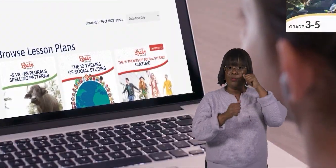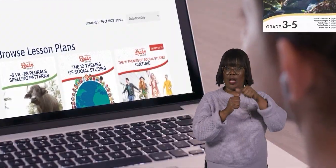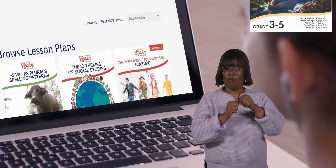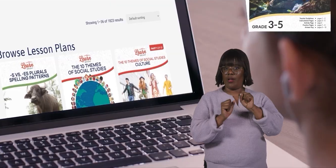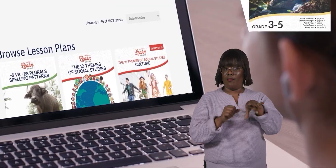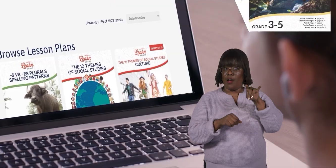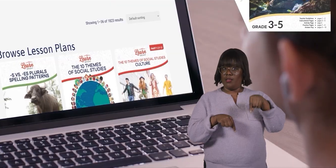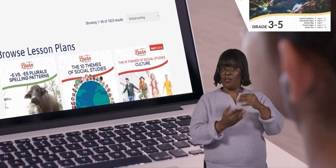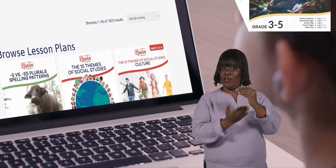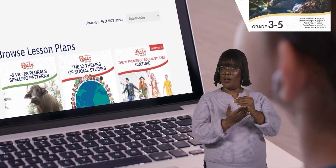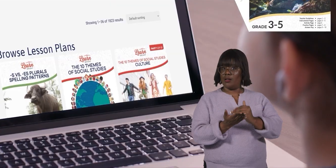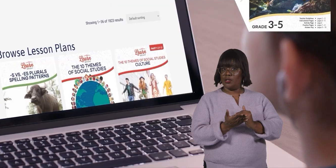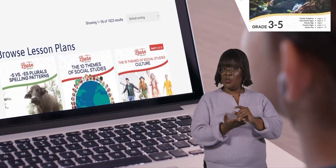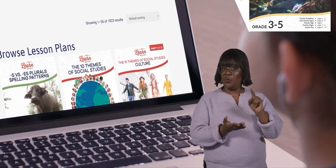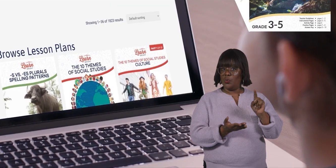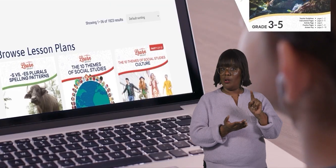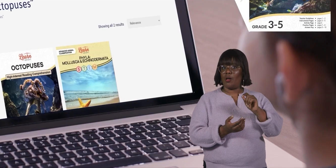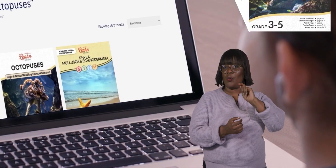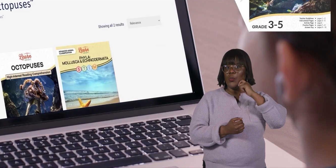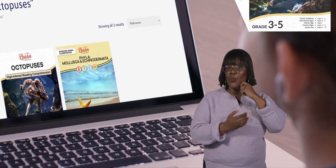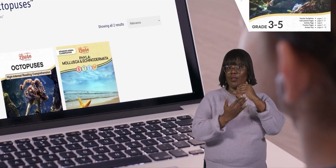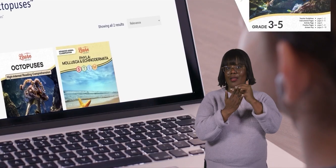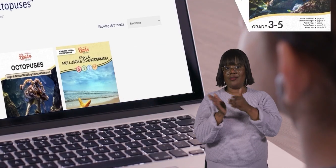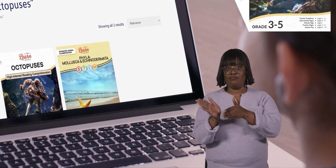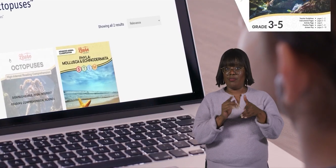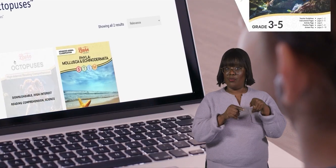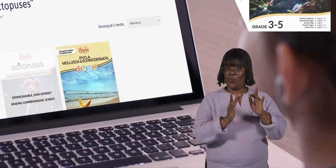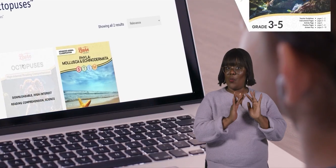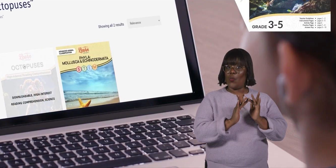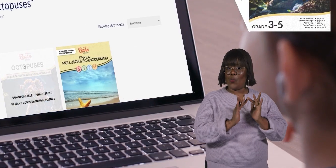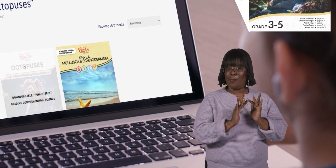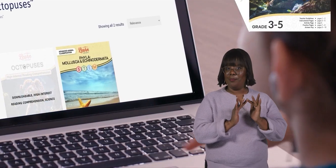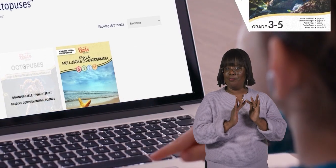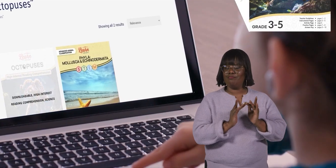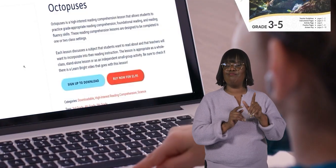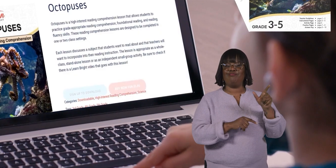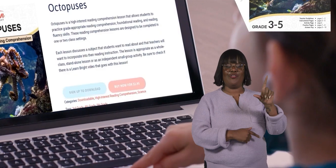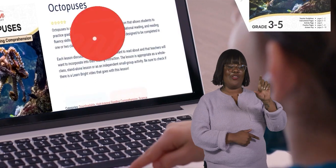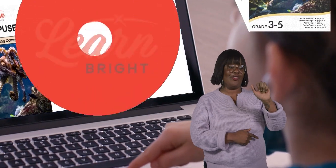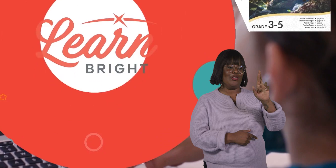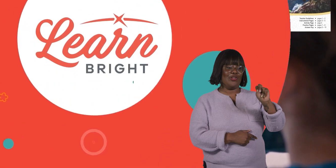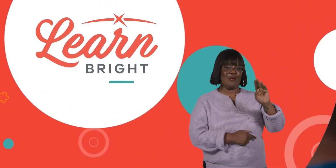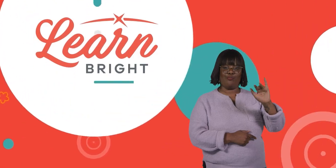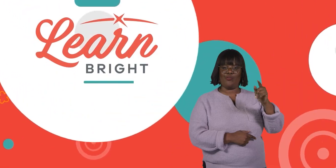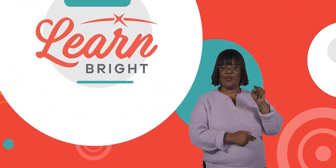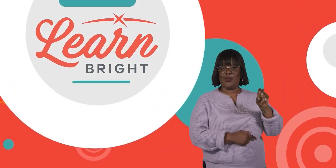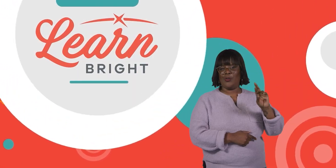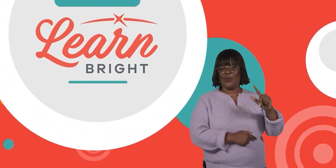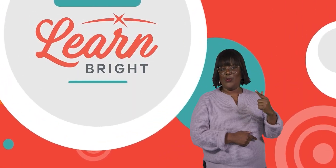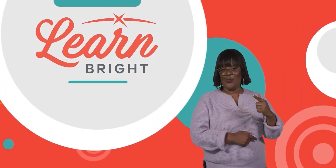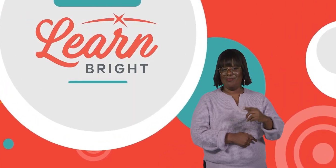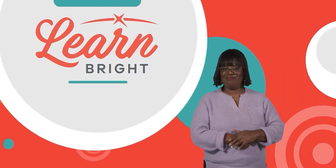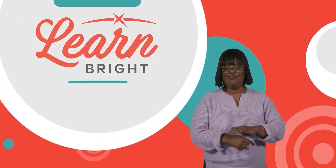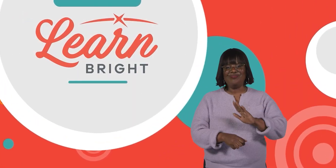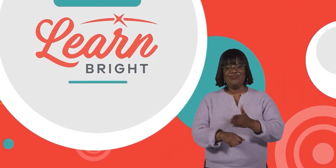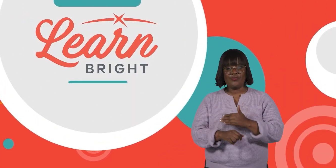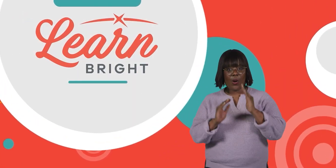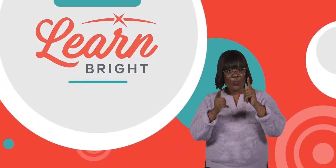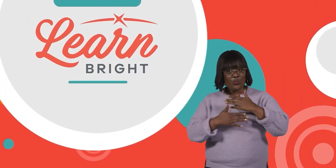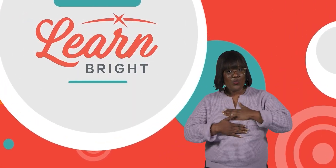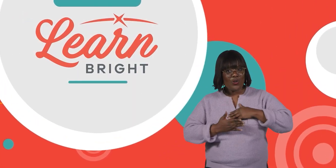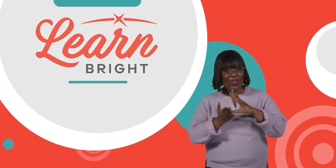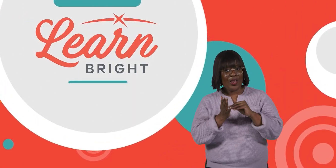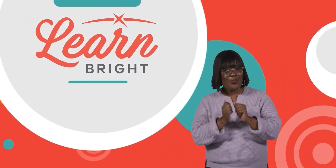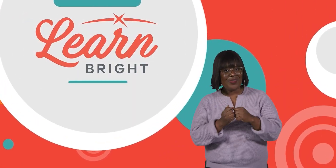can find this lesson and other cool lesson plans on our website, LearnBrite.org. Hope you had fun learning